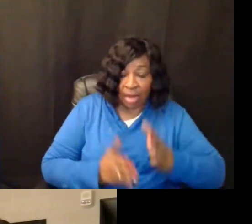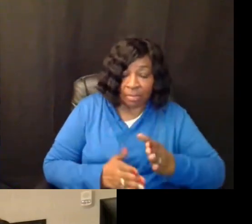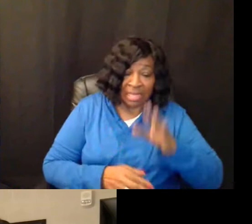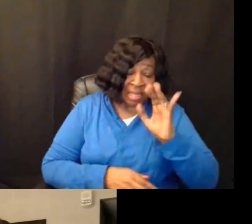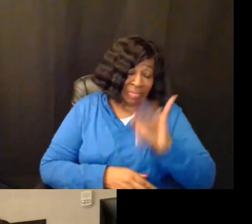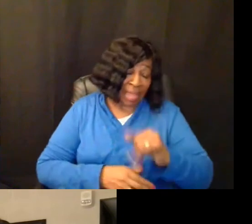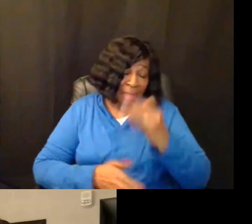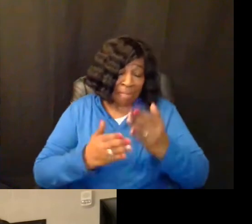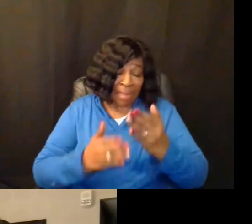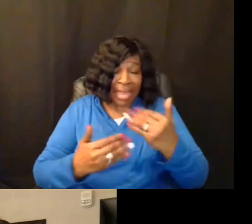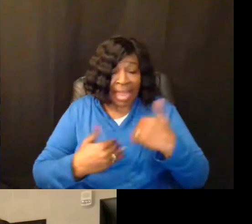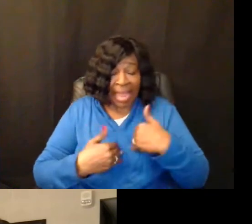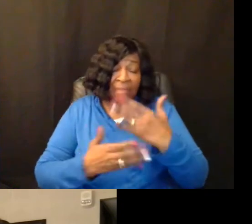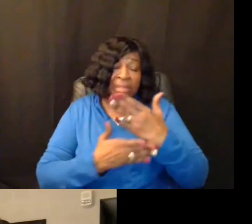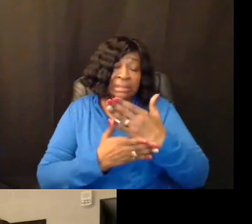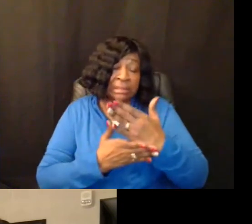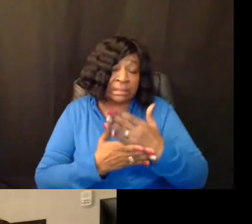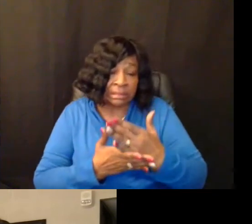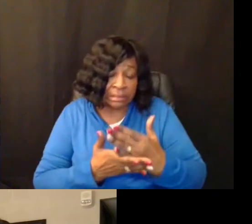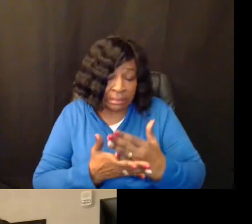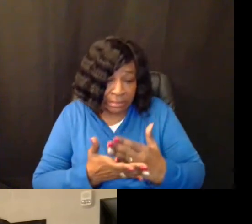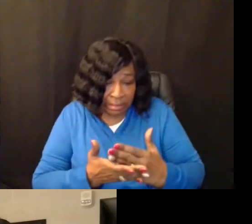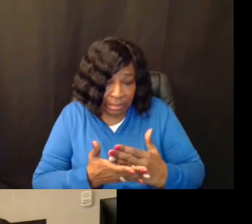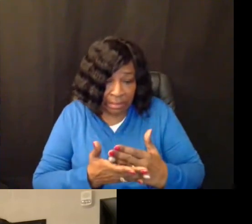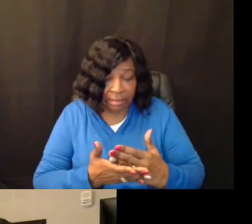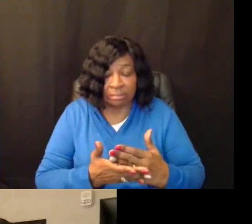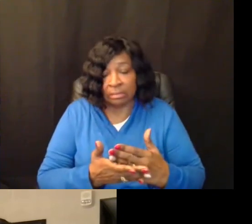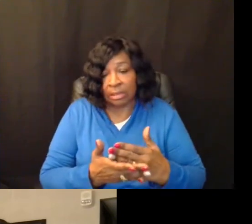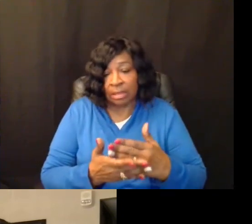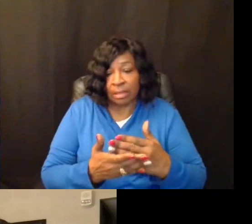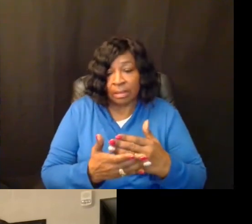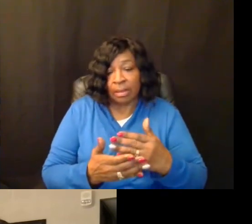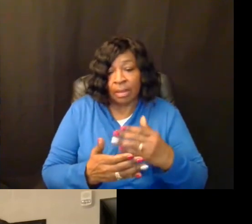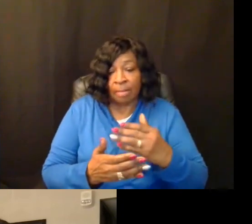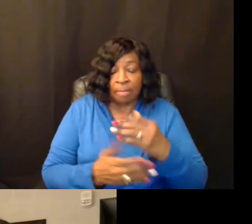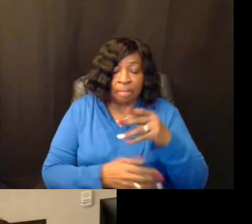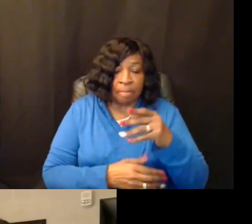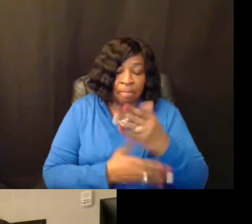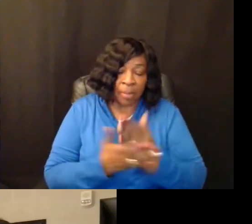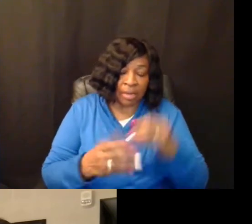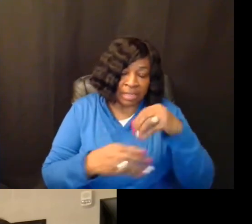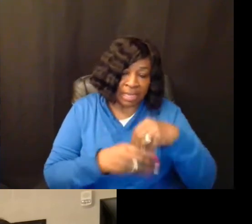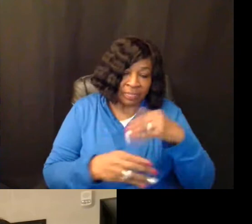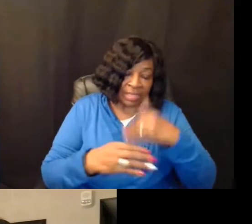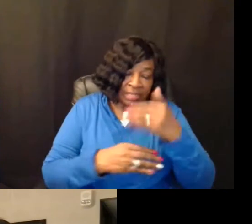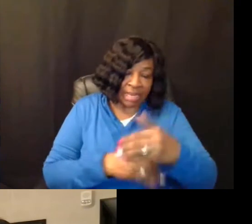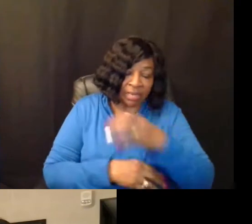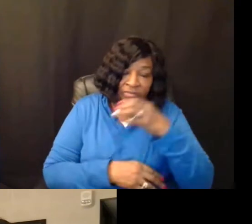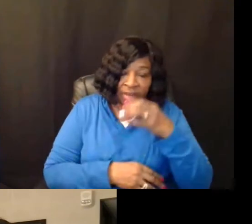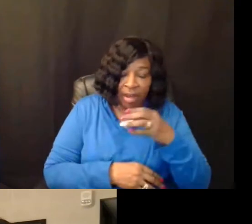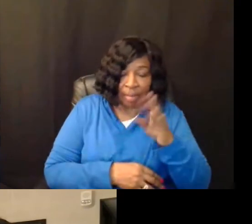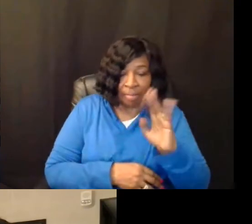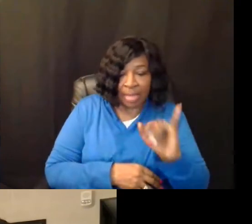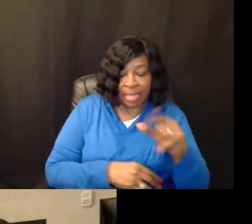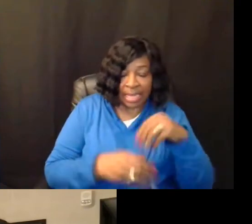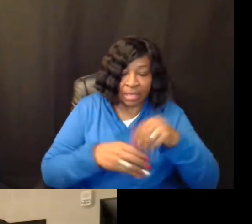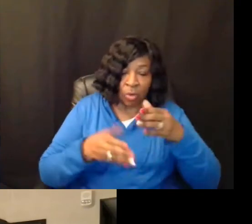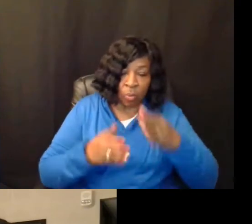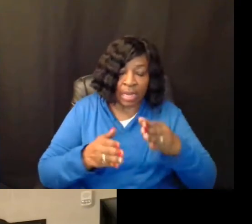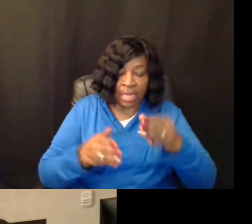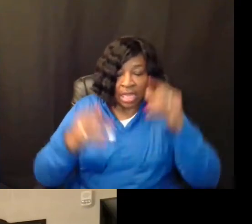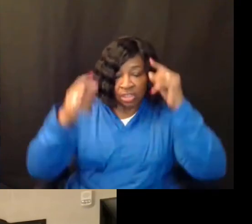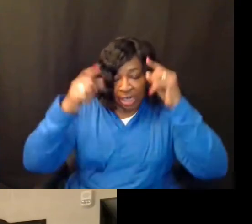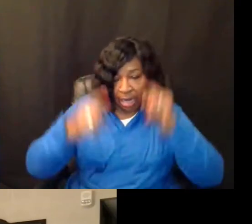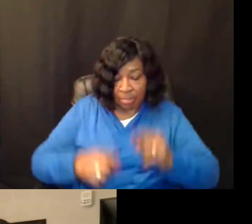some legs in the next farm bill in terms of a compromise between Republicans and Democrats.